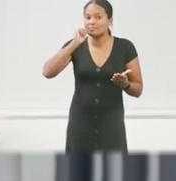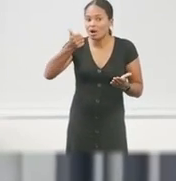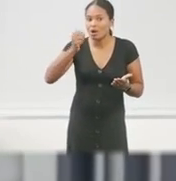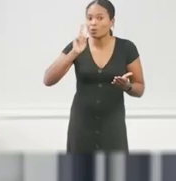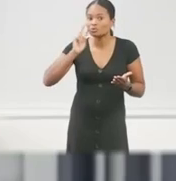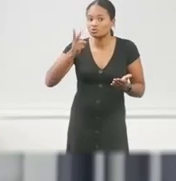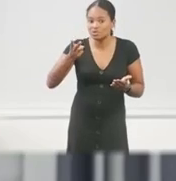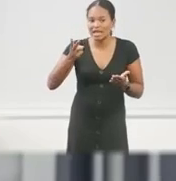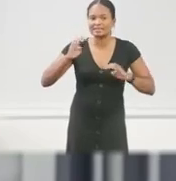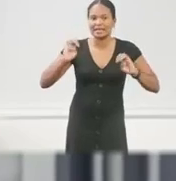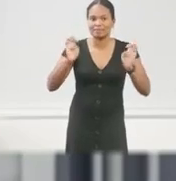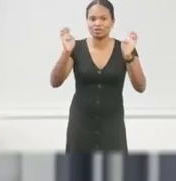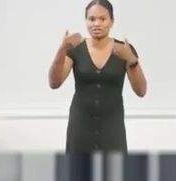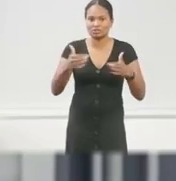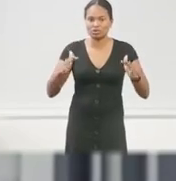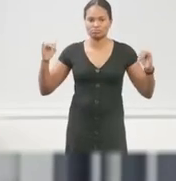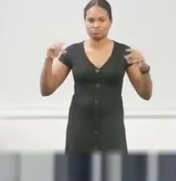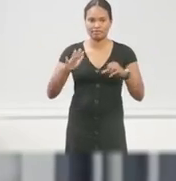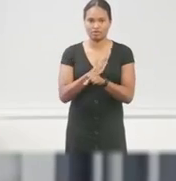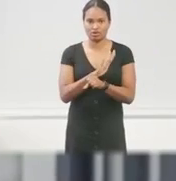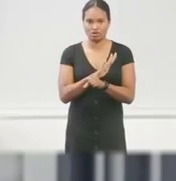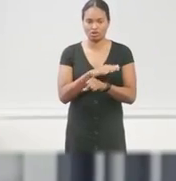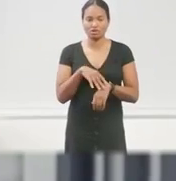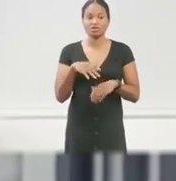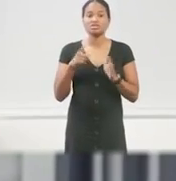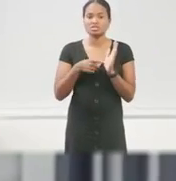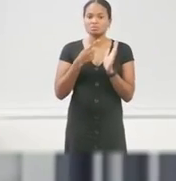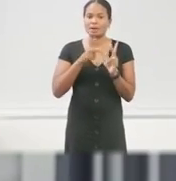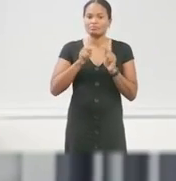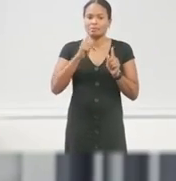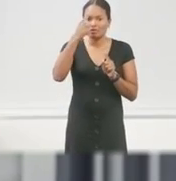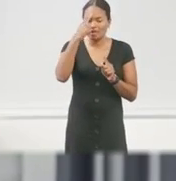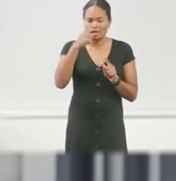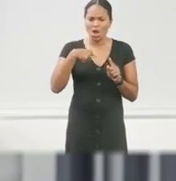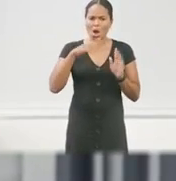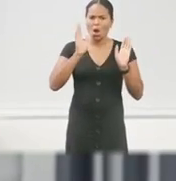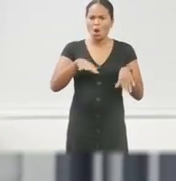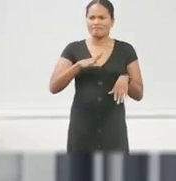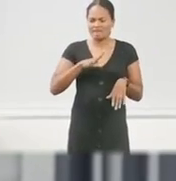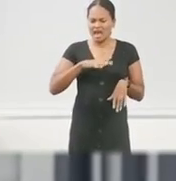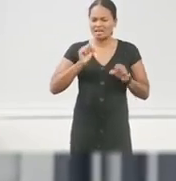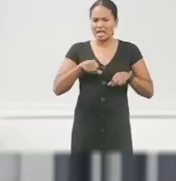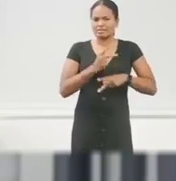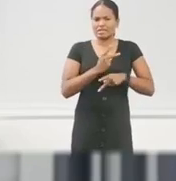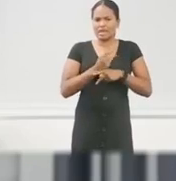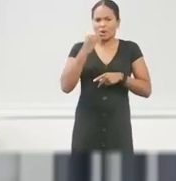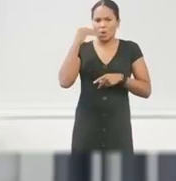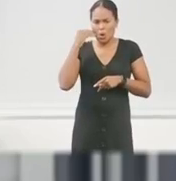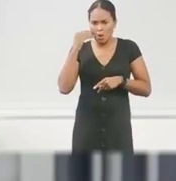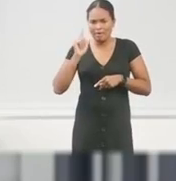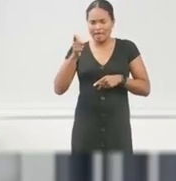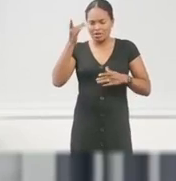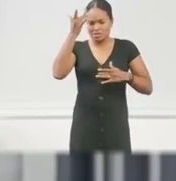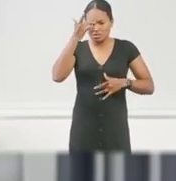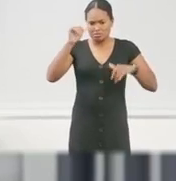there's this time frame where either people think they can get over it and then they don't, and then they reach out for help, or something's happening there where they're